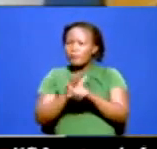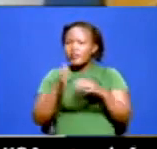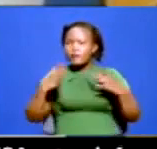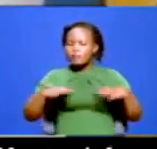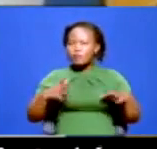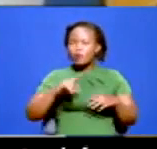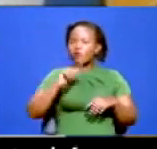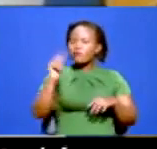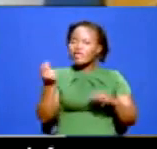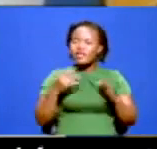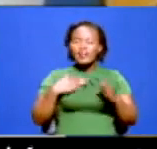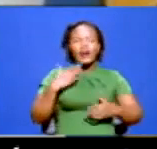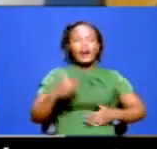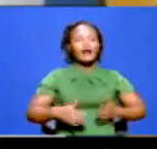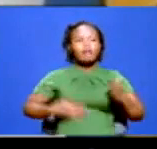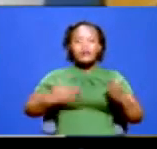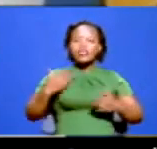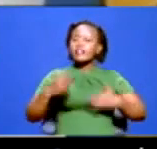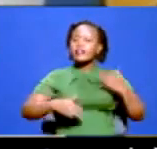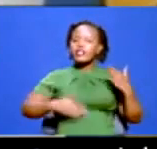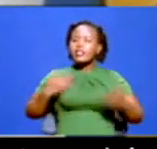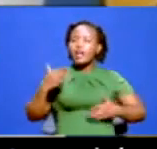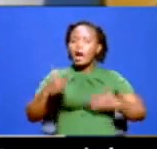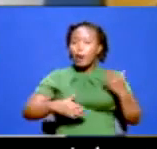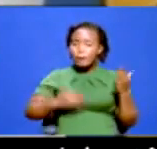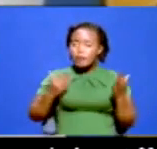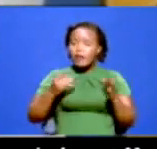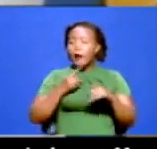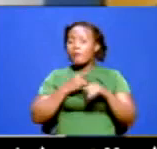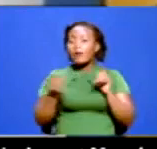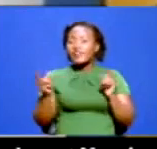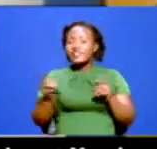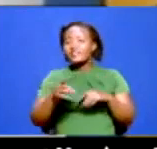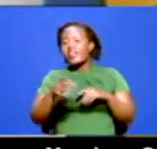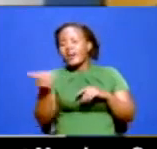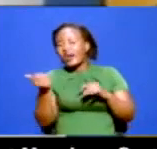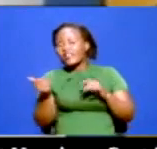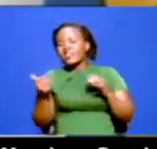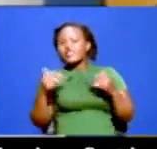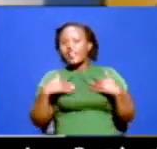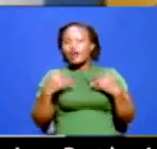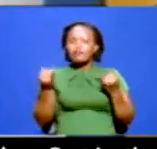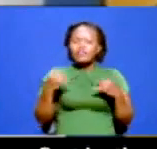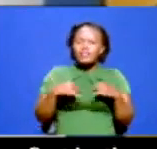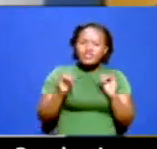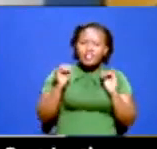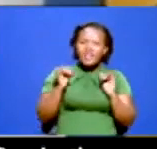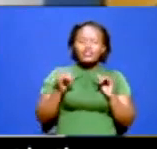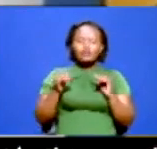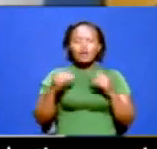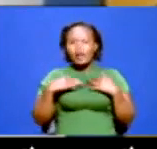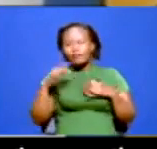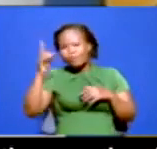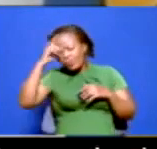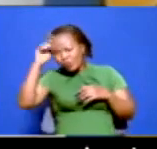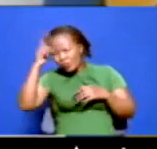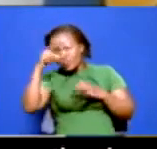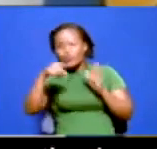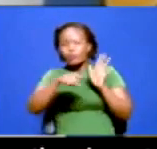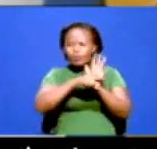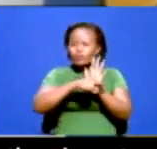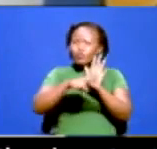happening. But there are those who are hell-bent on continuing the bad ways, who would want to use